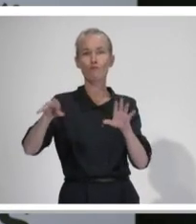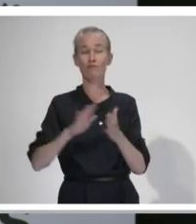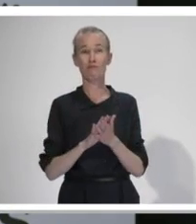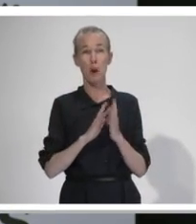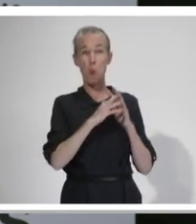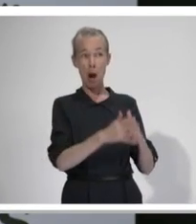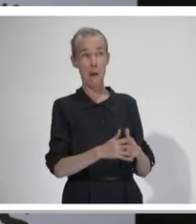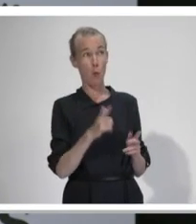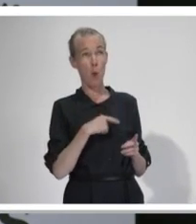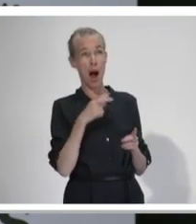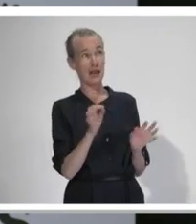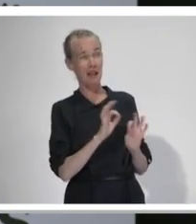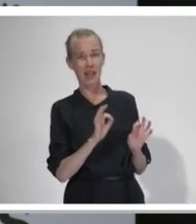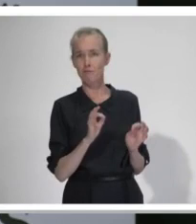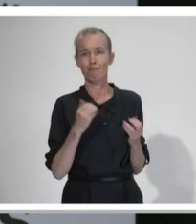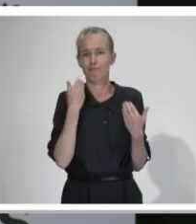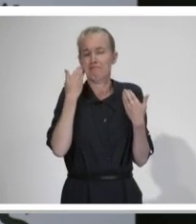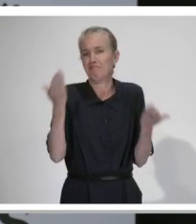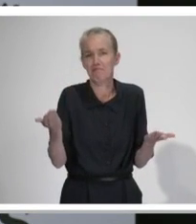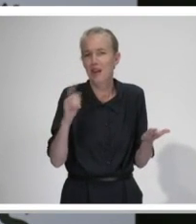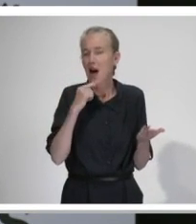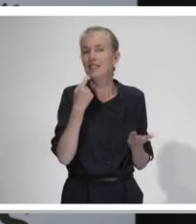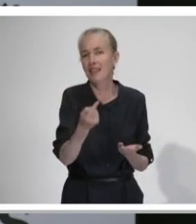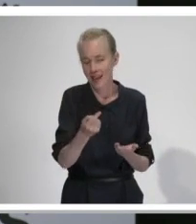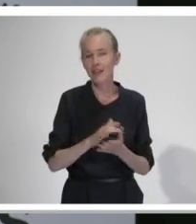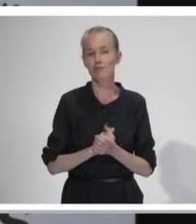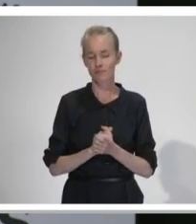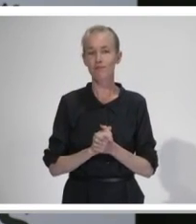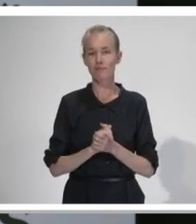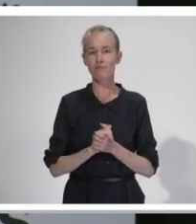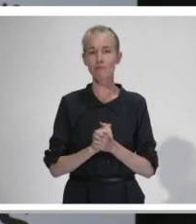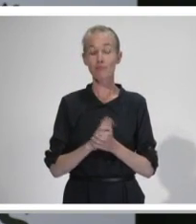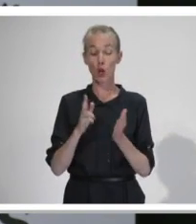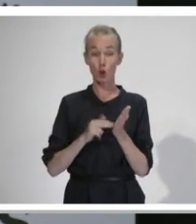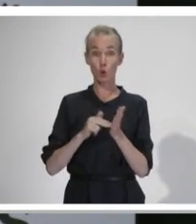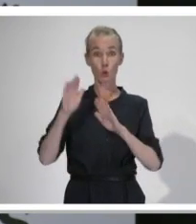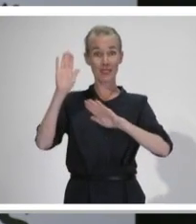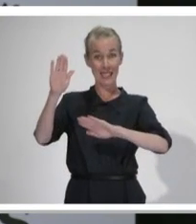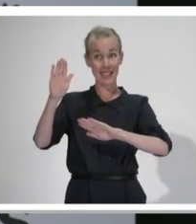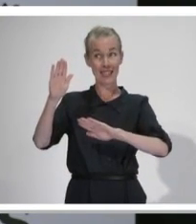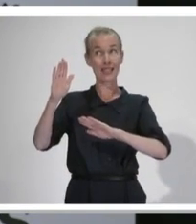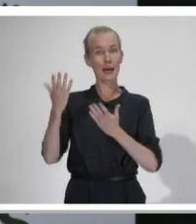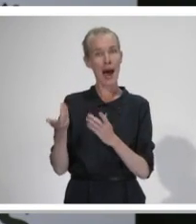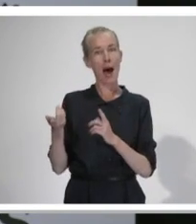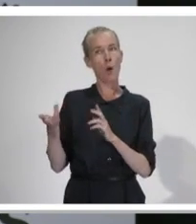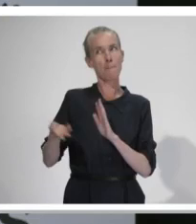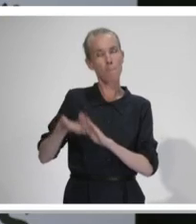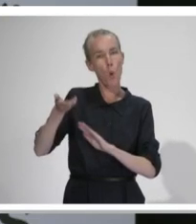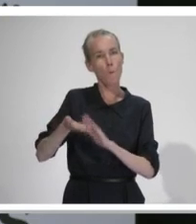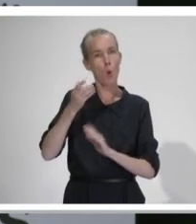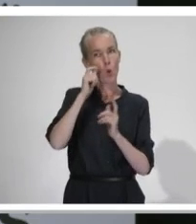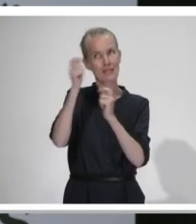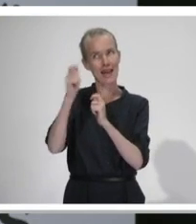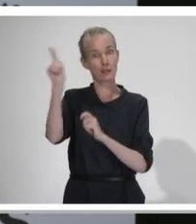higher cases other than others. But what we now are seeing across the country is a high level of testing across the country,